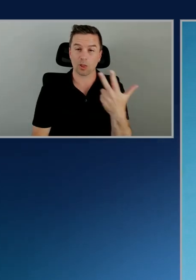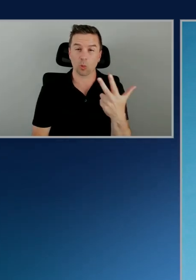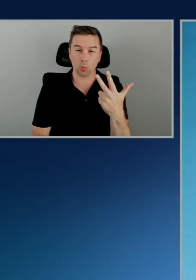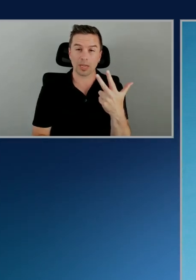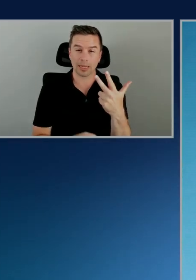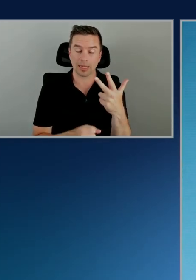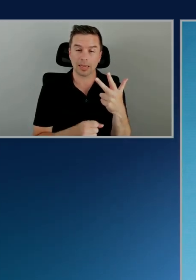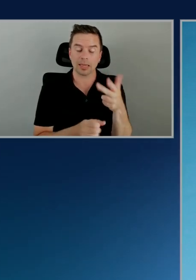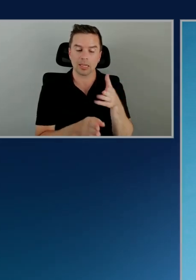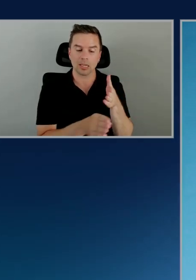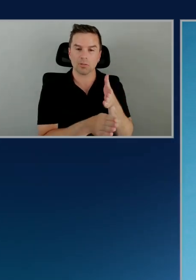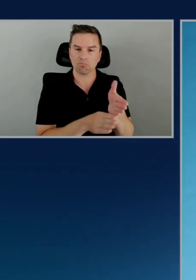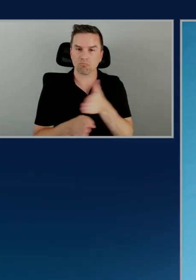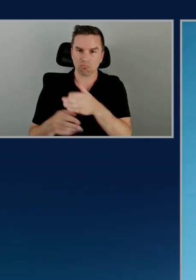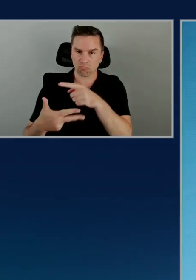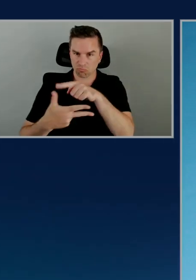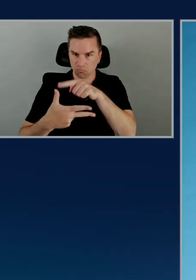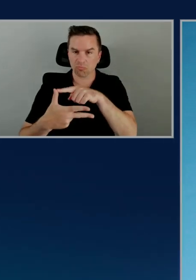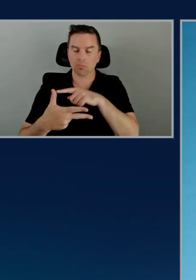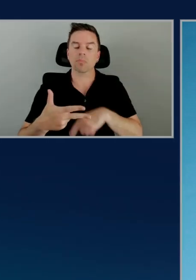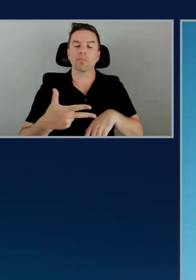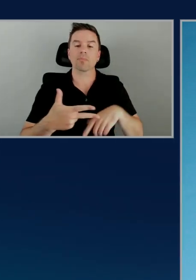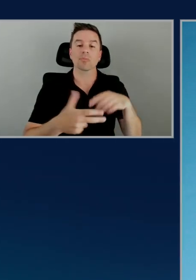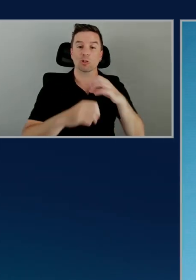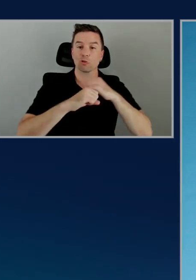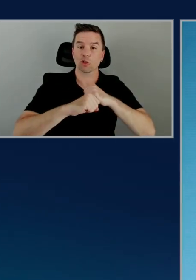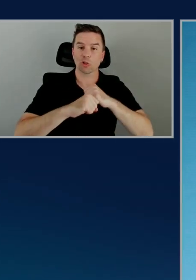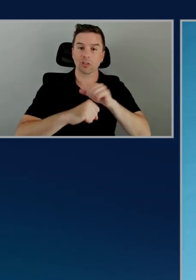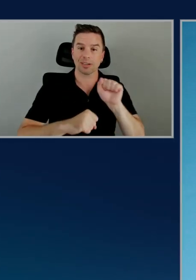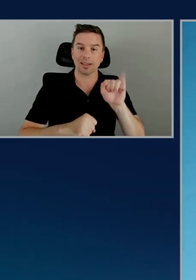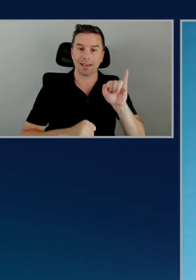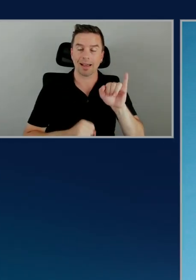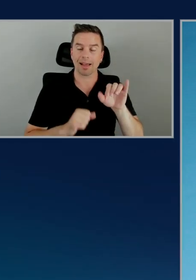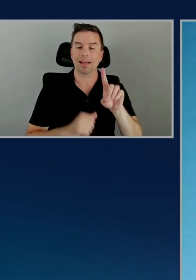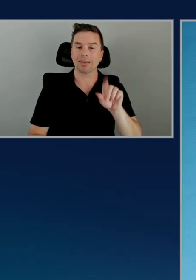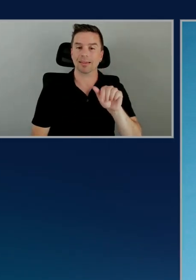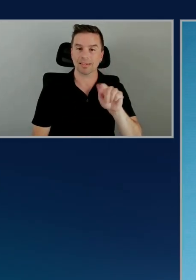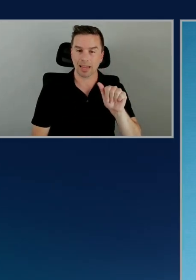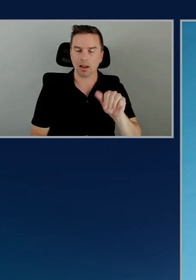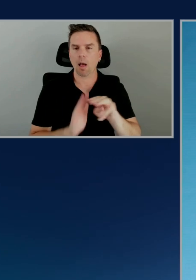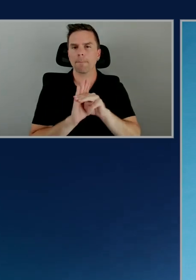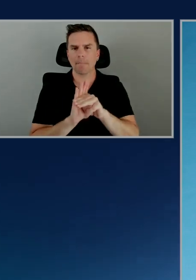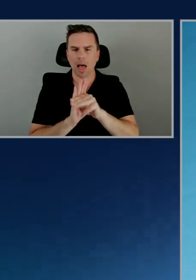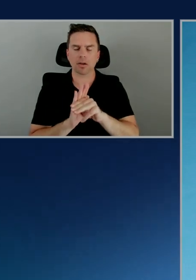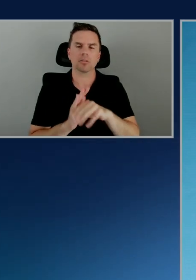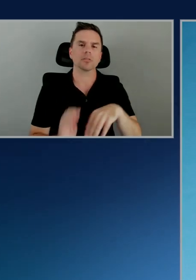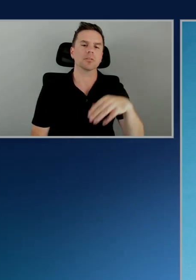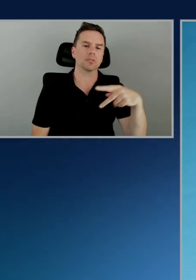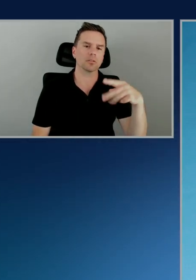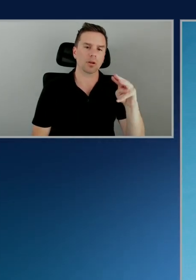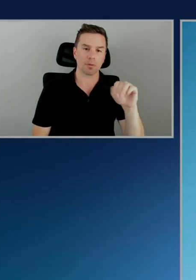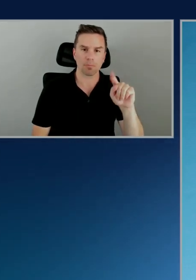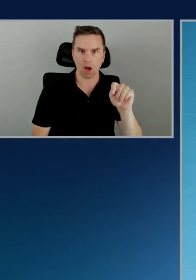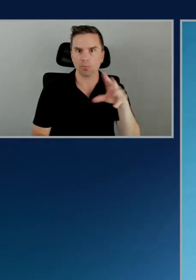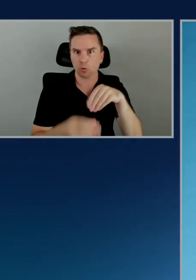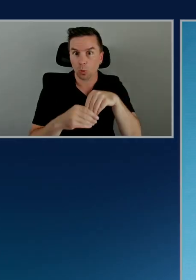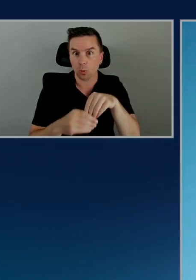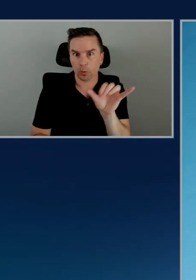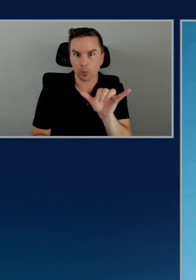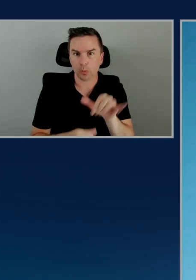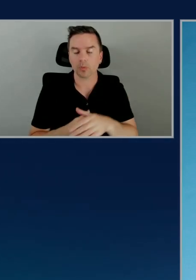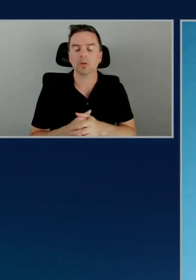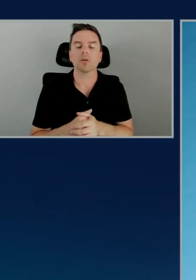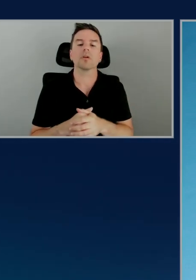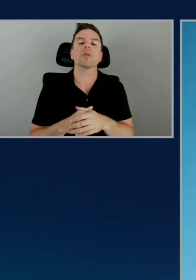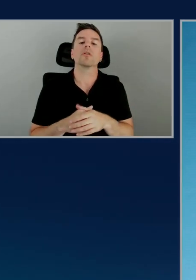being securing AI data, which is models and weights, including the prompts, the data in the prompts, from the